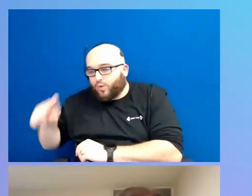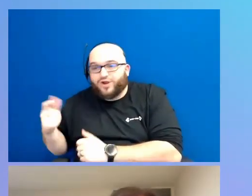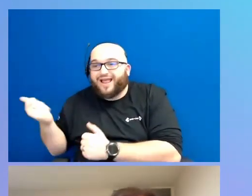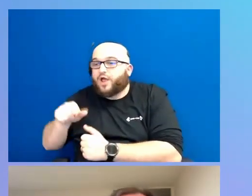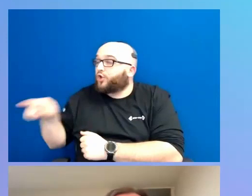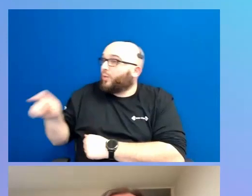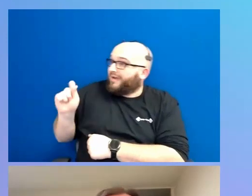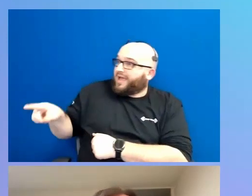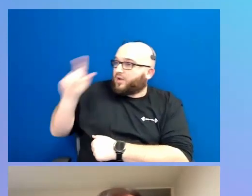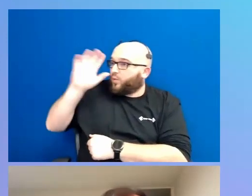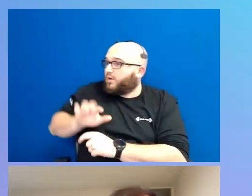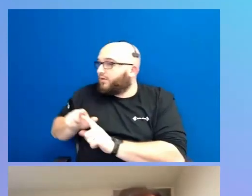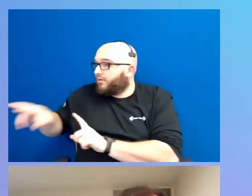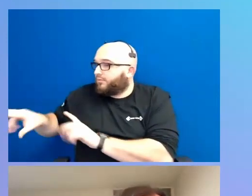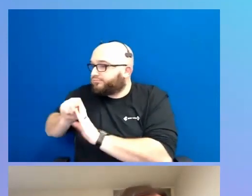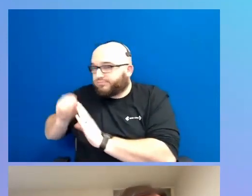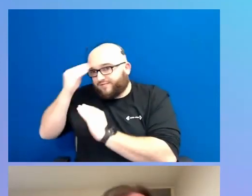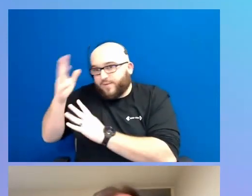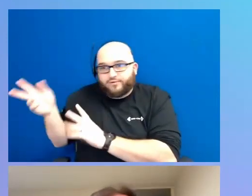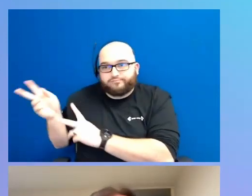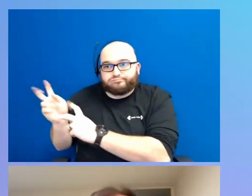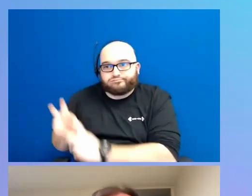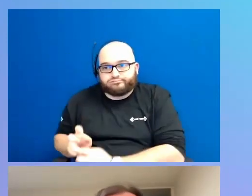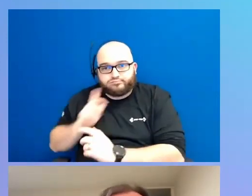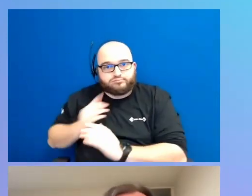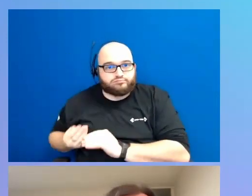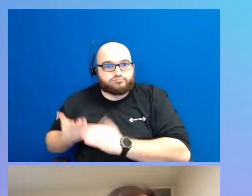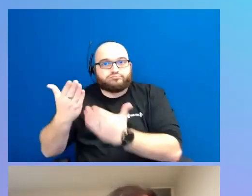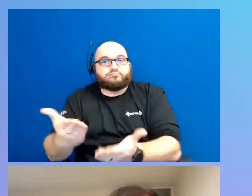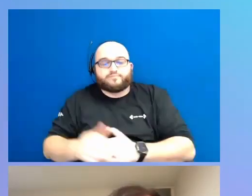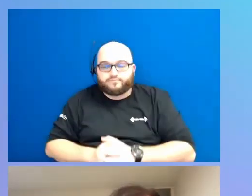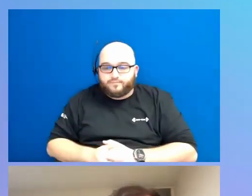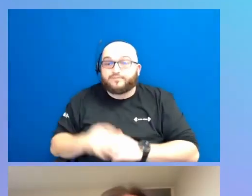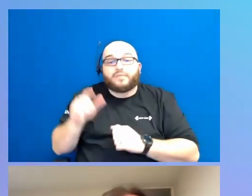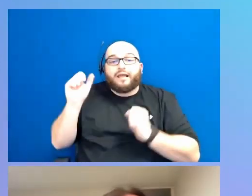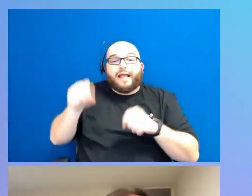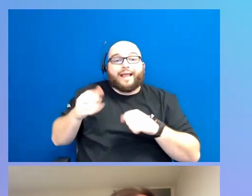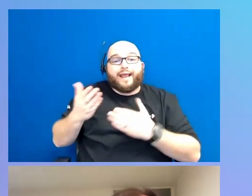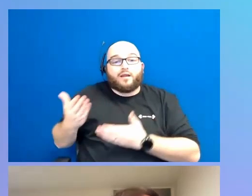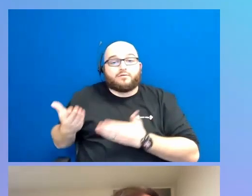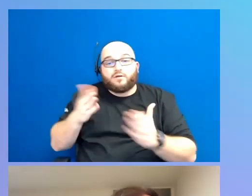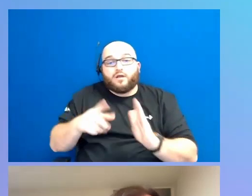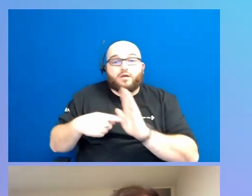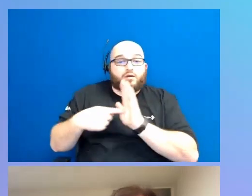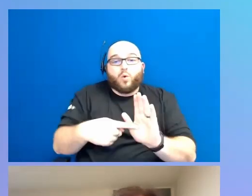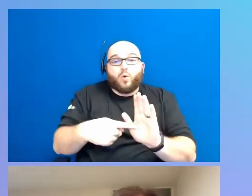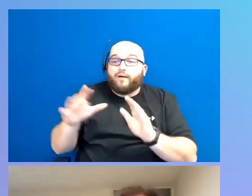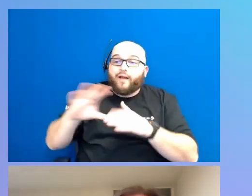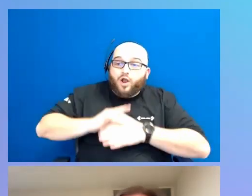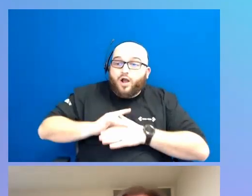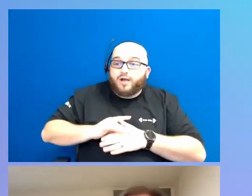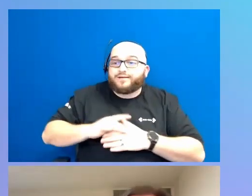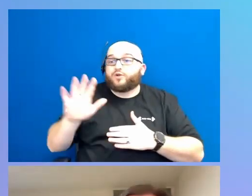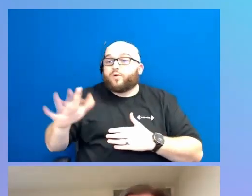ask it, it'll go get it for you. It could present content from your favorite apps in a design